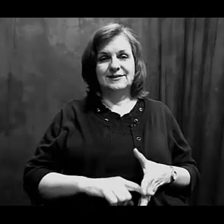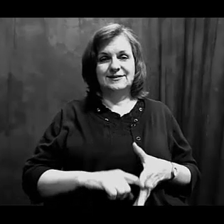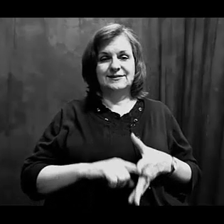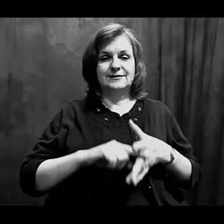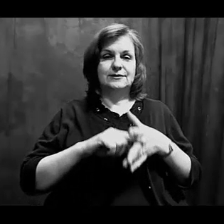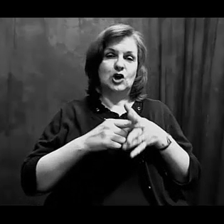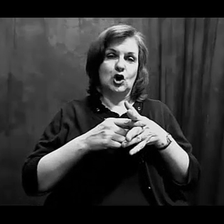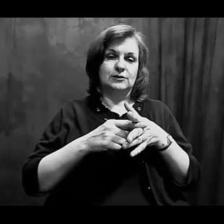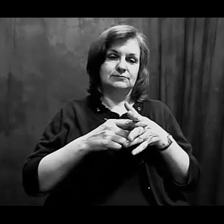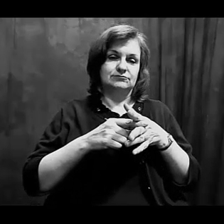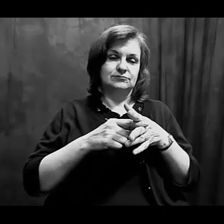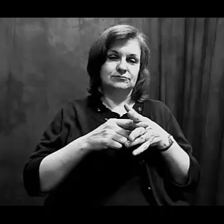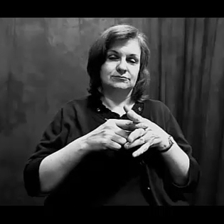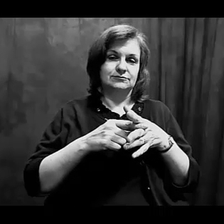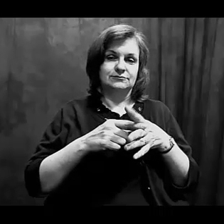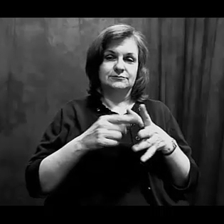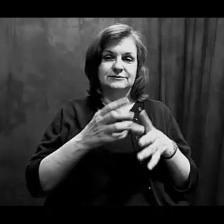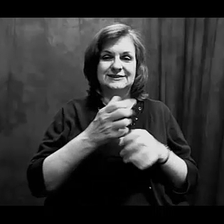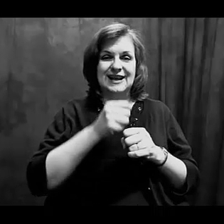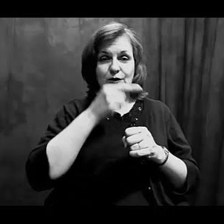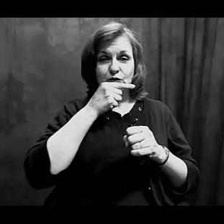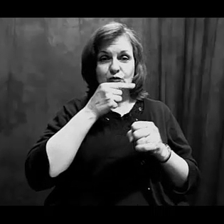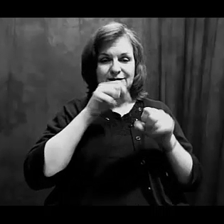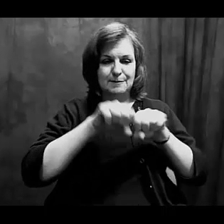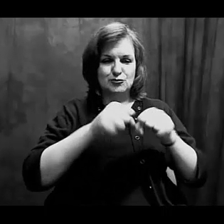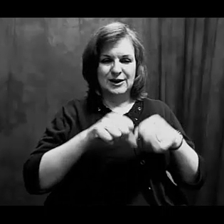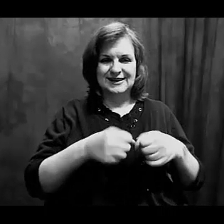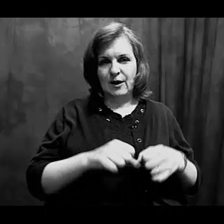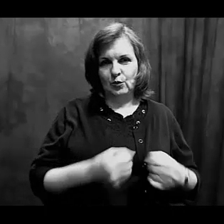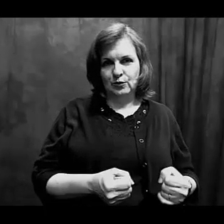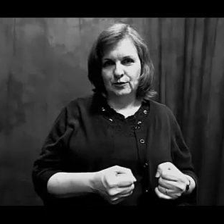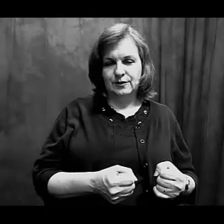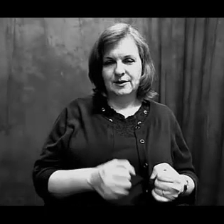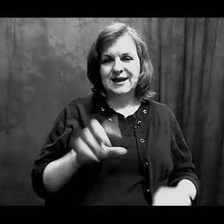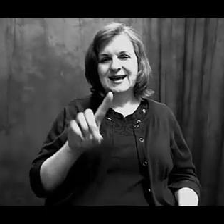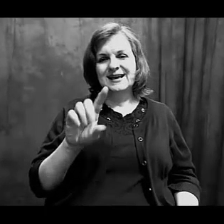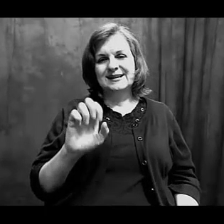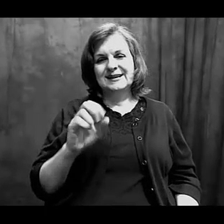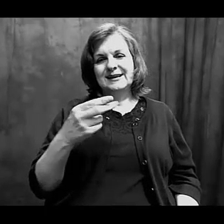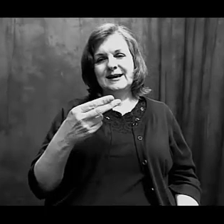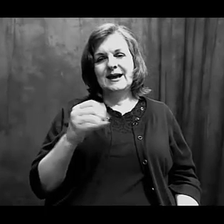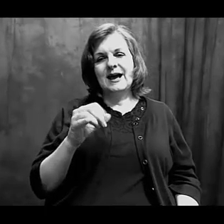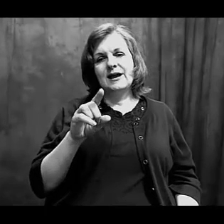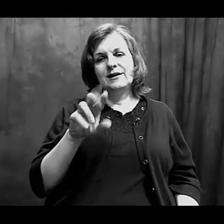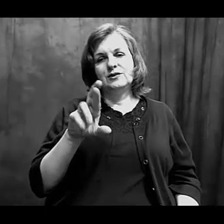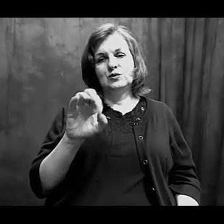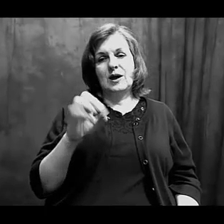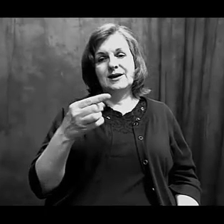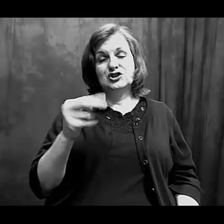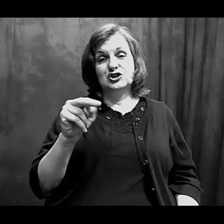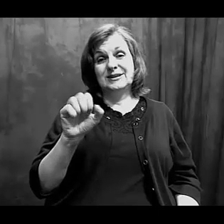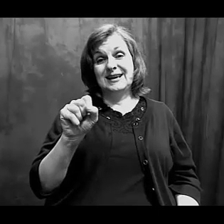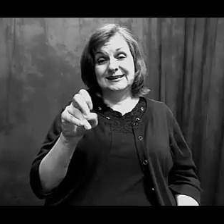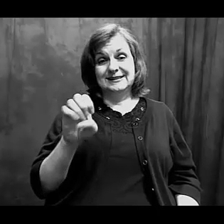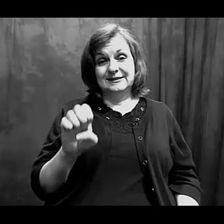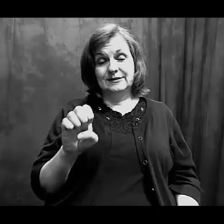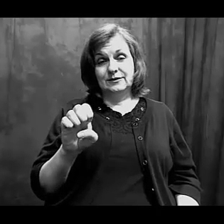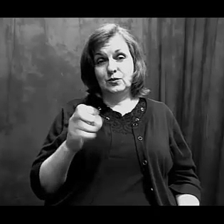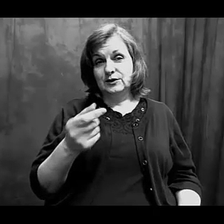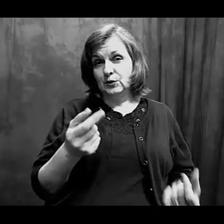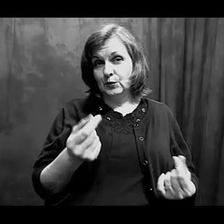going to help us actually start to break down our glucose molecules. And dehydrogenase